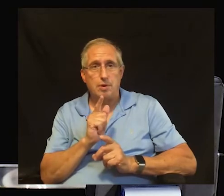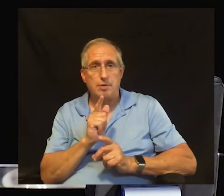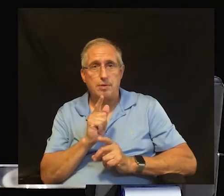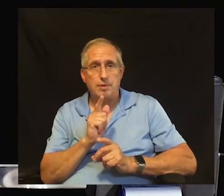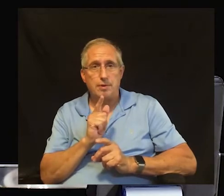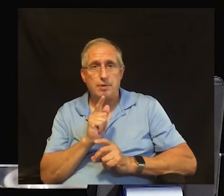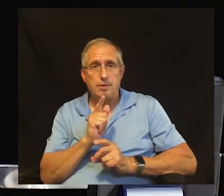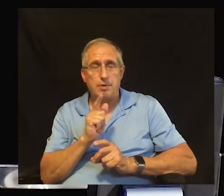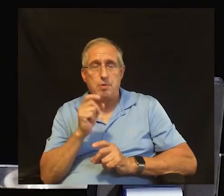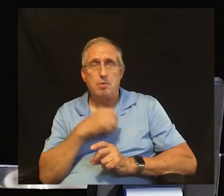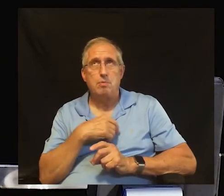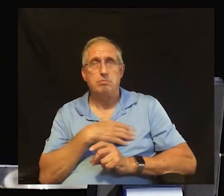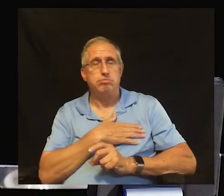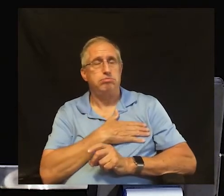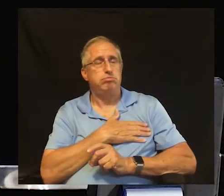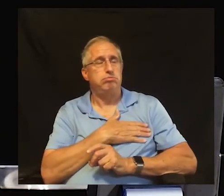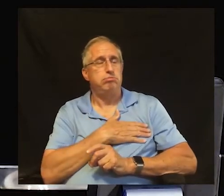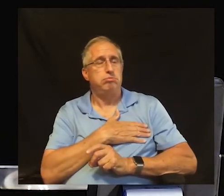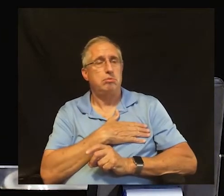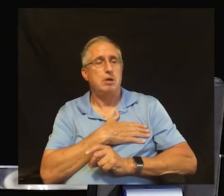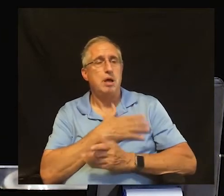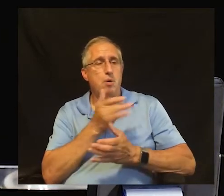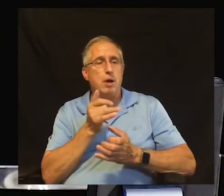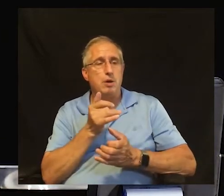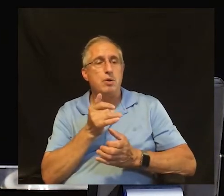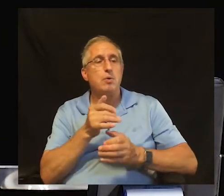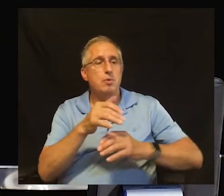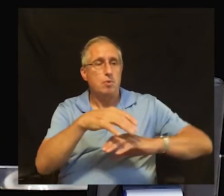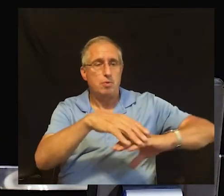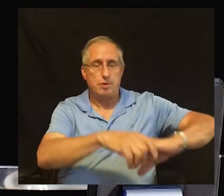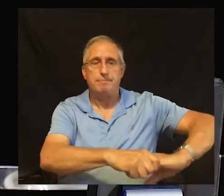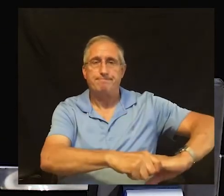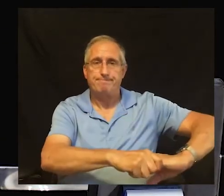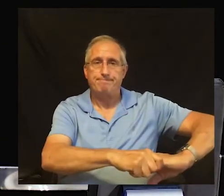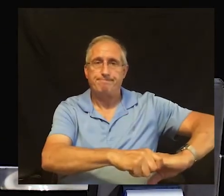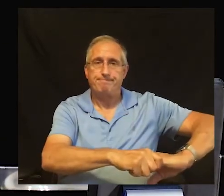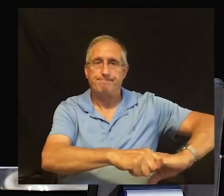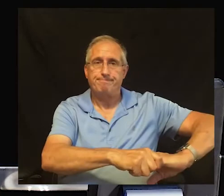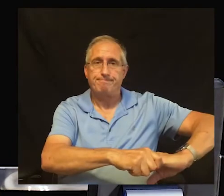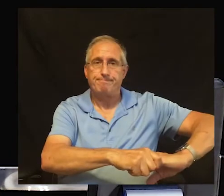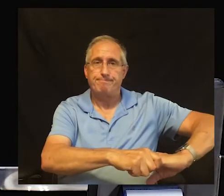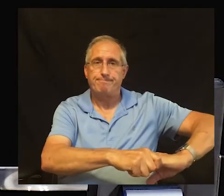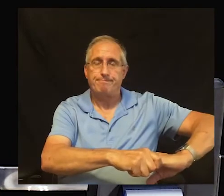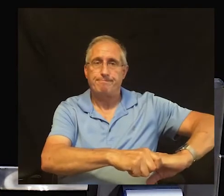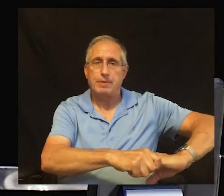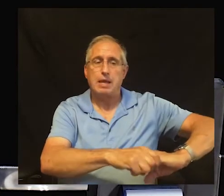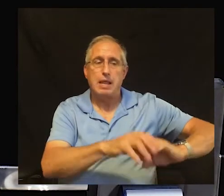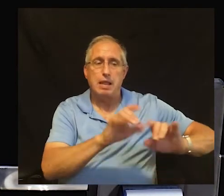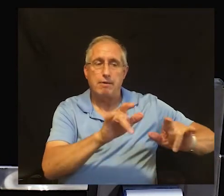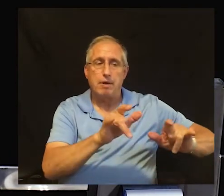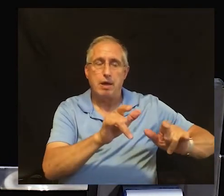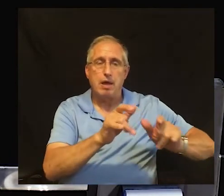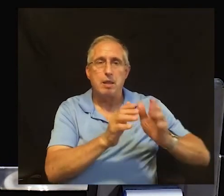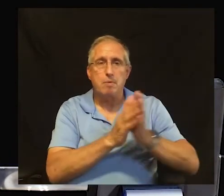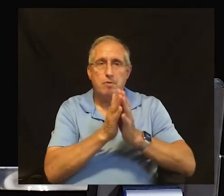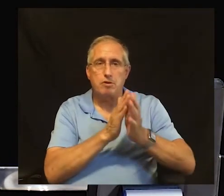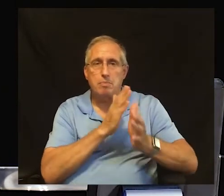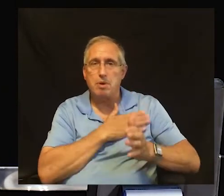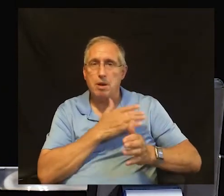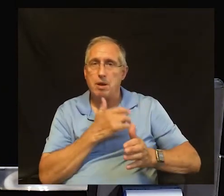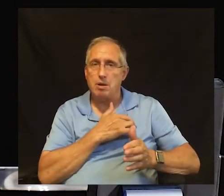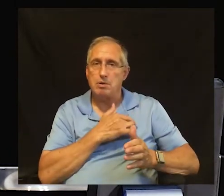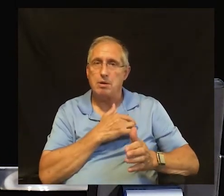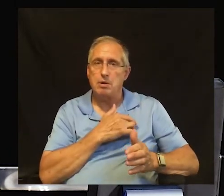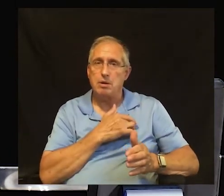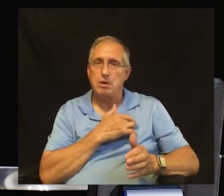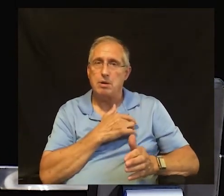the Lord put the strong impression on my heart, and he said, I want you to take her by the hand. And the motivation